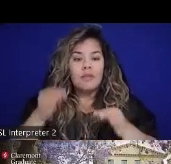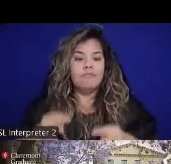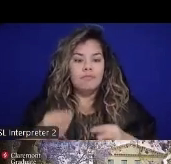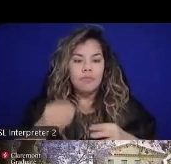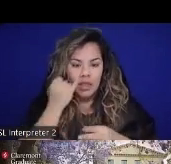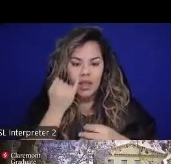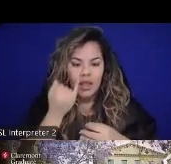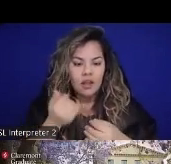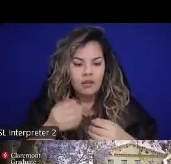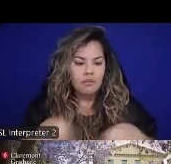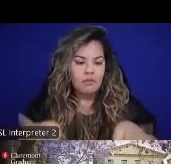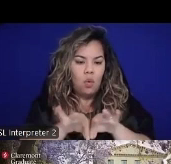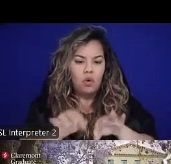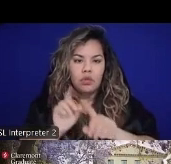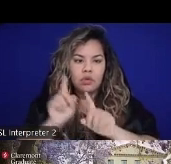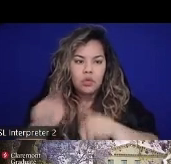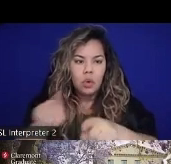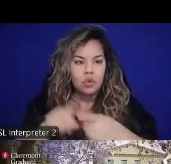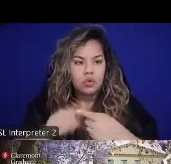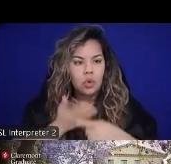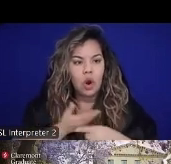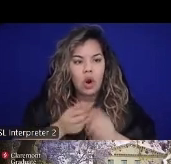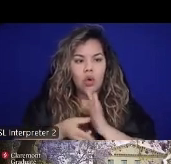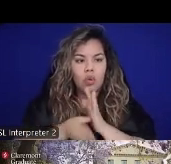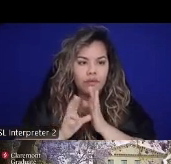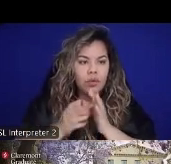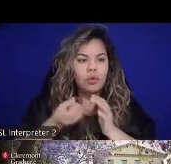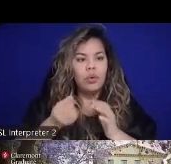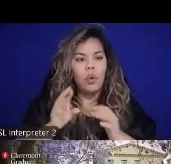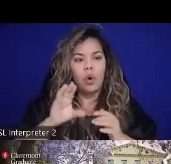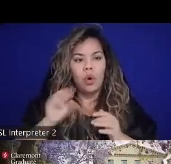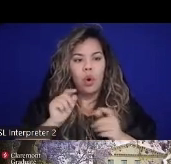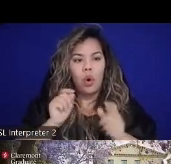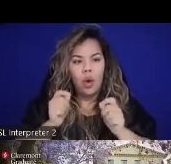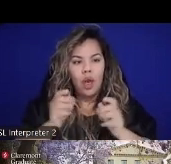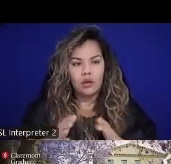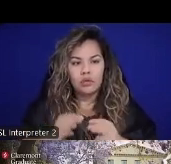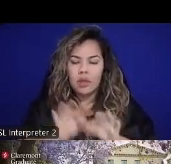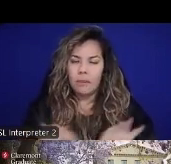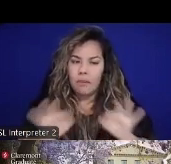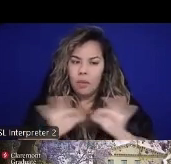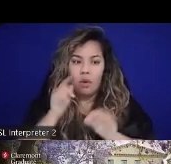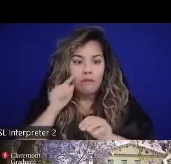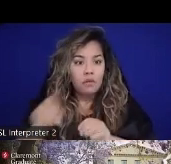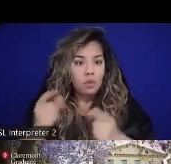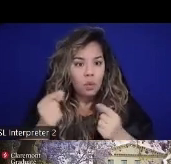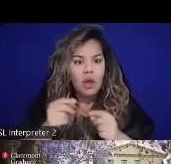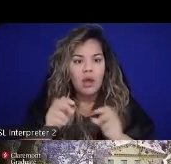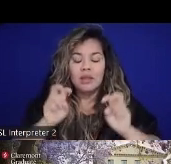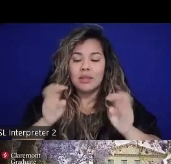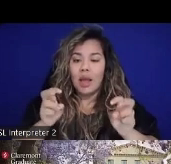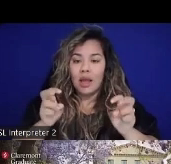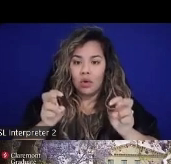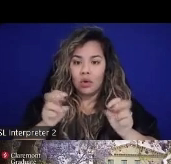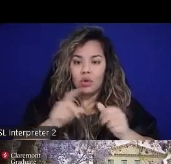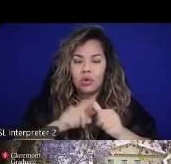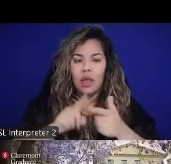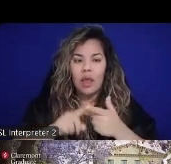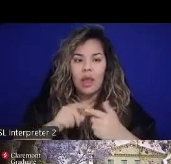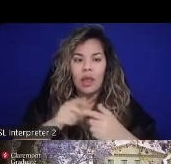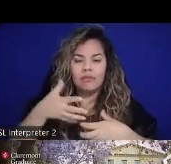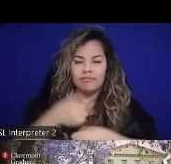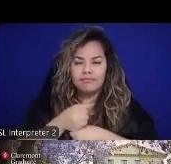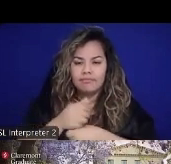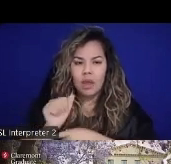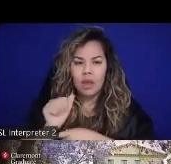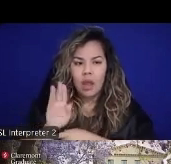one thing that's really helpful for her is the title and abstract. So be sure that your title and abstract of your article communicate the